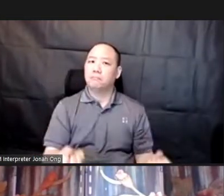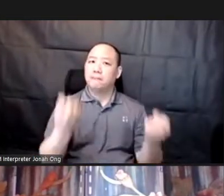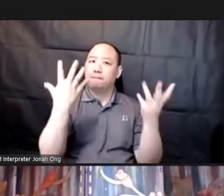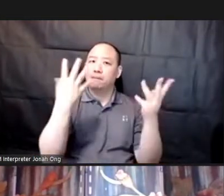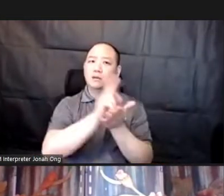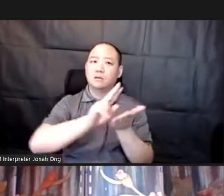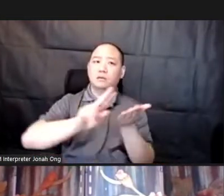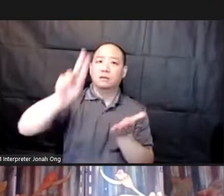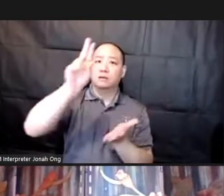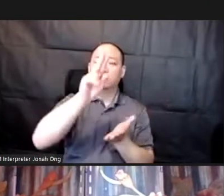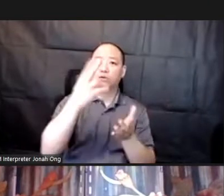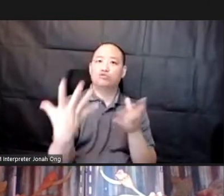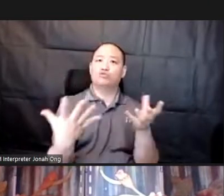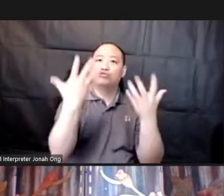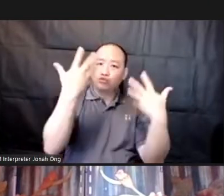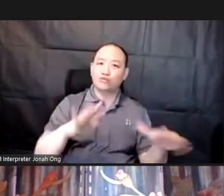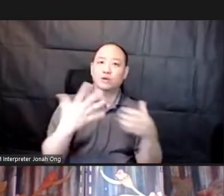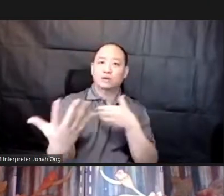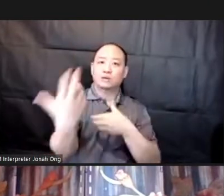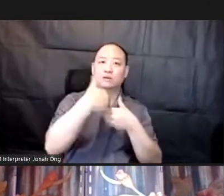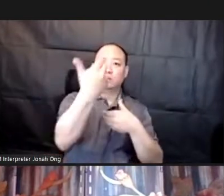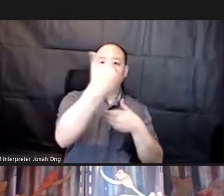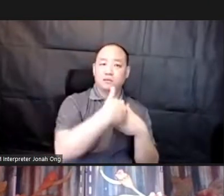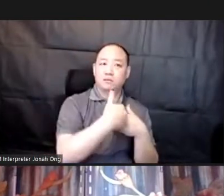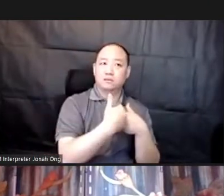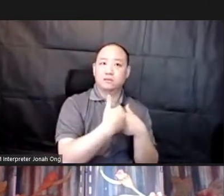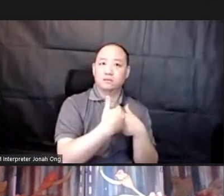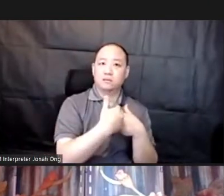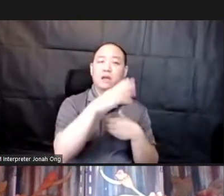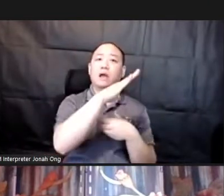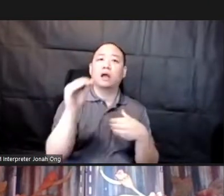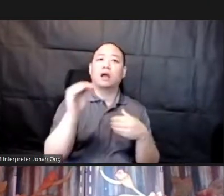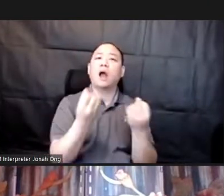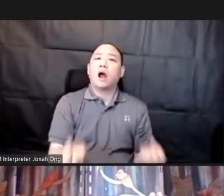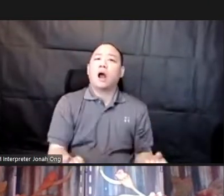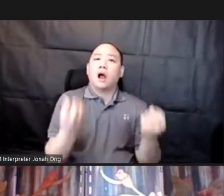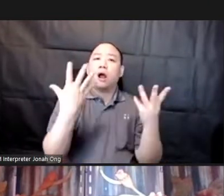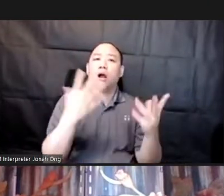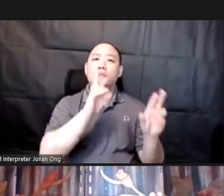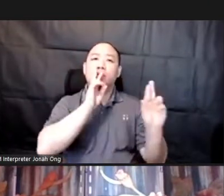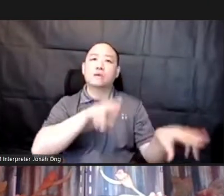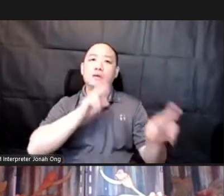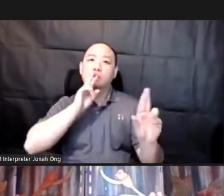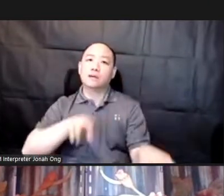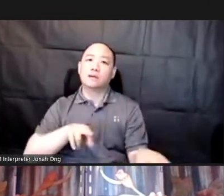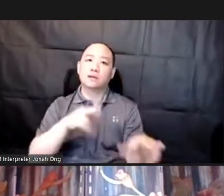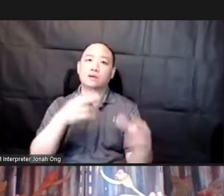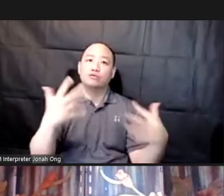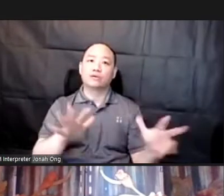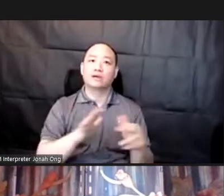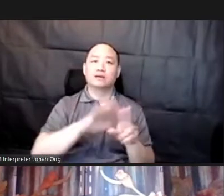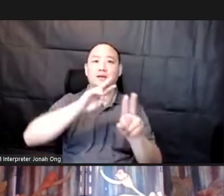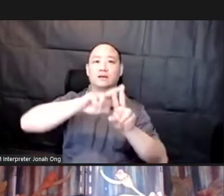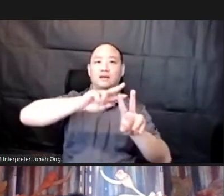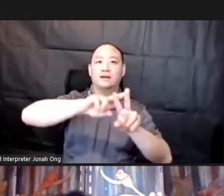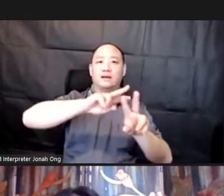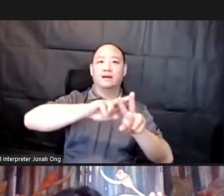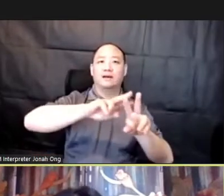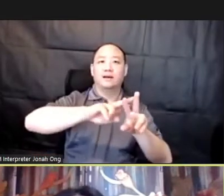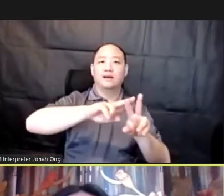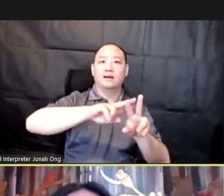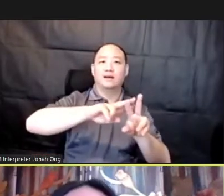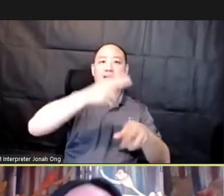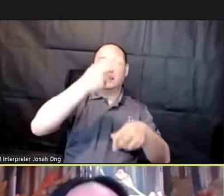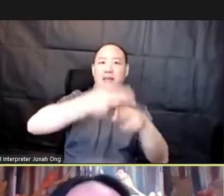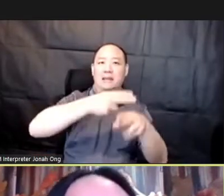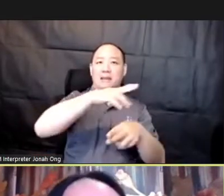how have they responded so far? Are many keen to adopt the policy? Hashtag name and shame. I'm